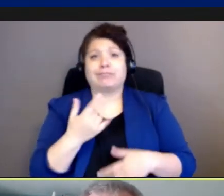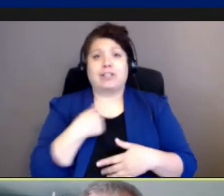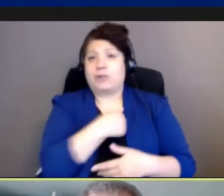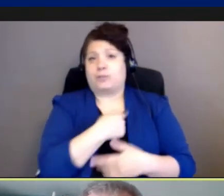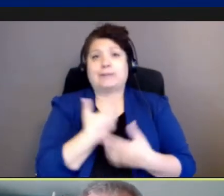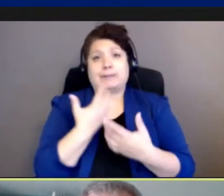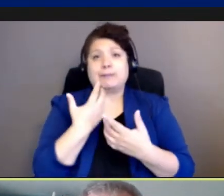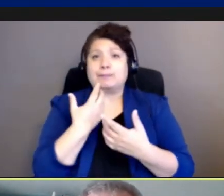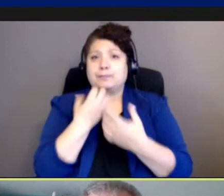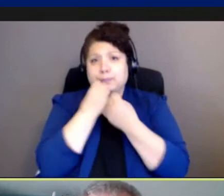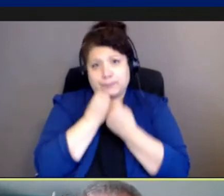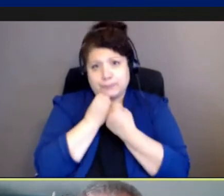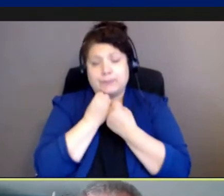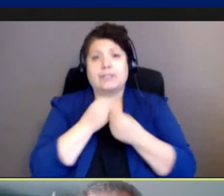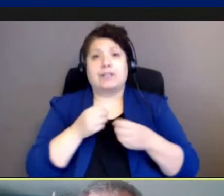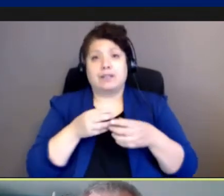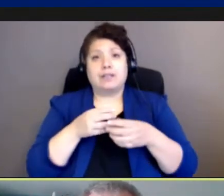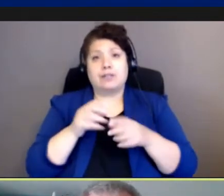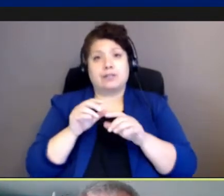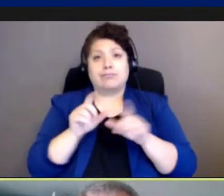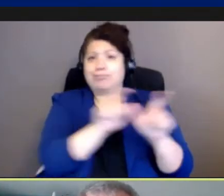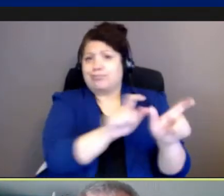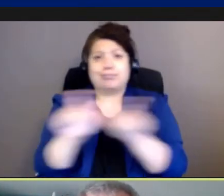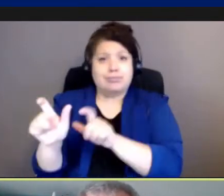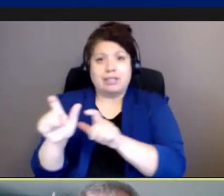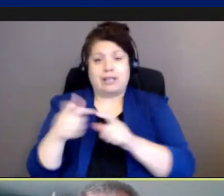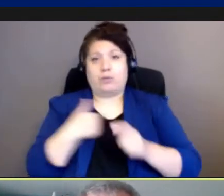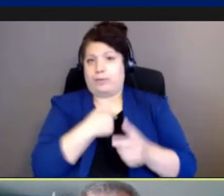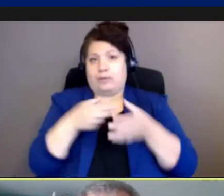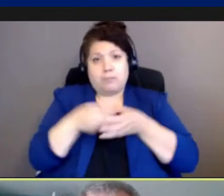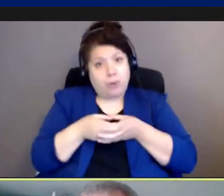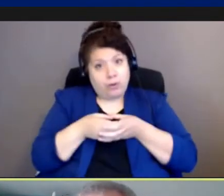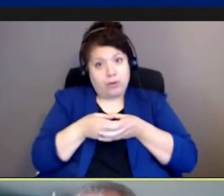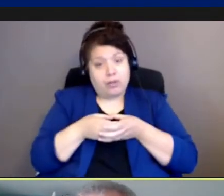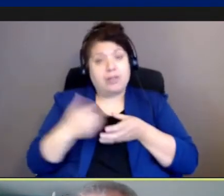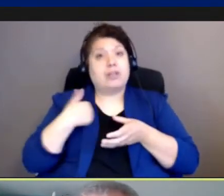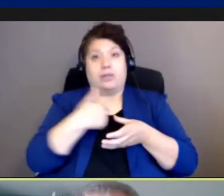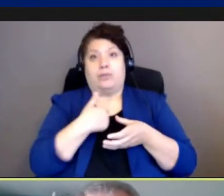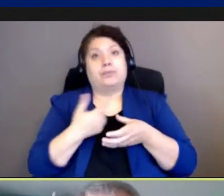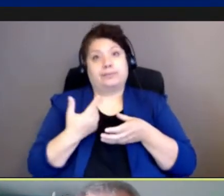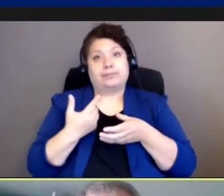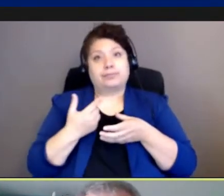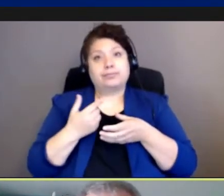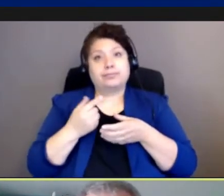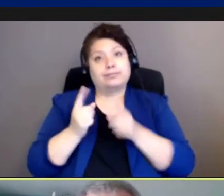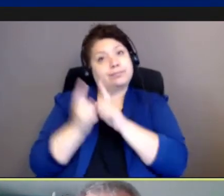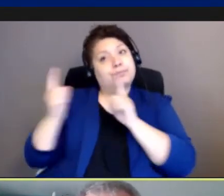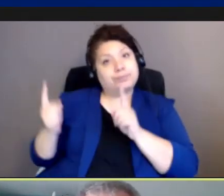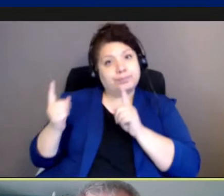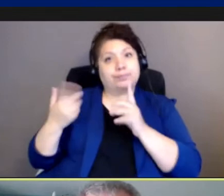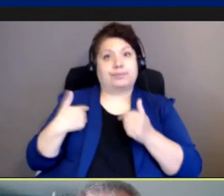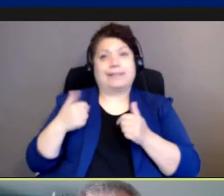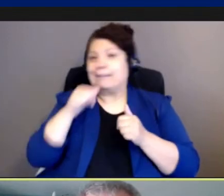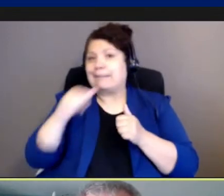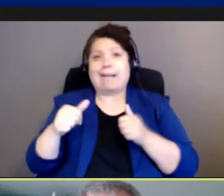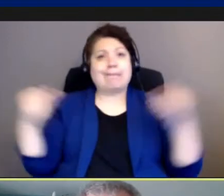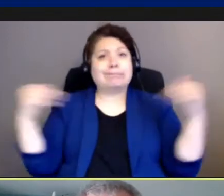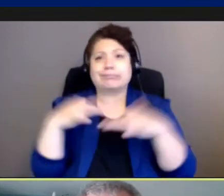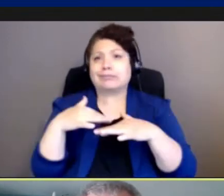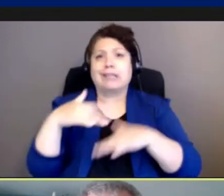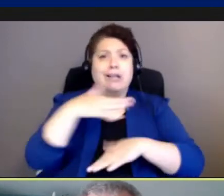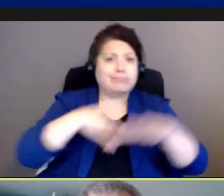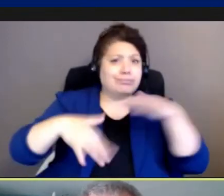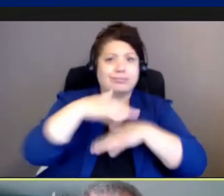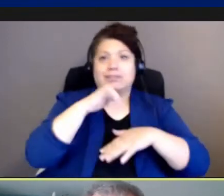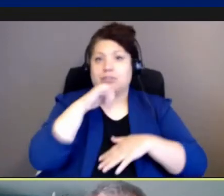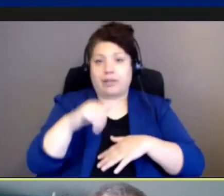back by keeping it small, keeping separate, and moving ahead, following the guidance of the good doctors at